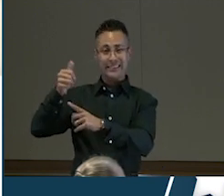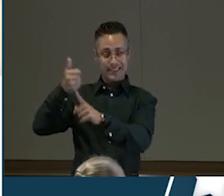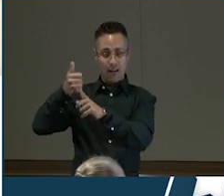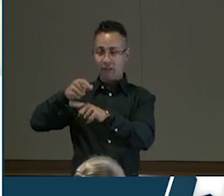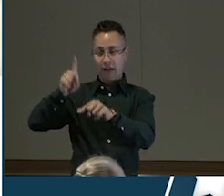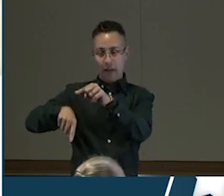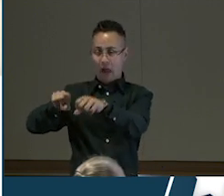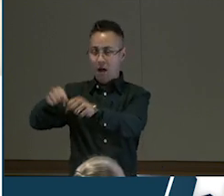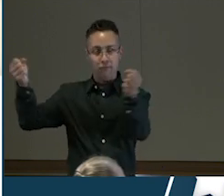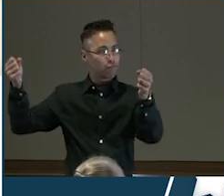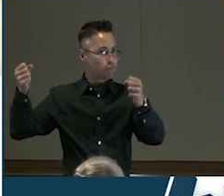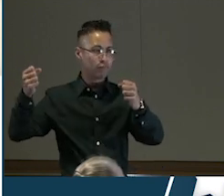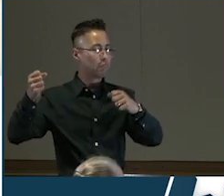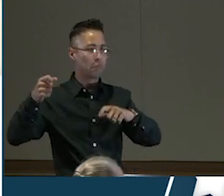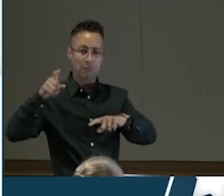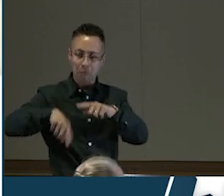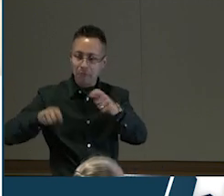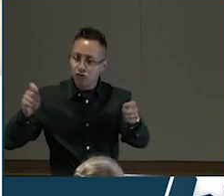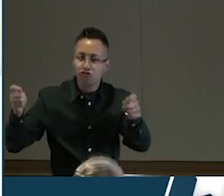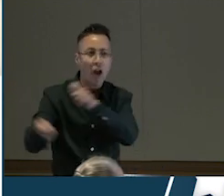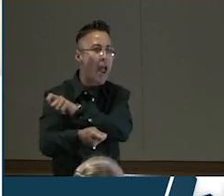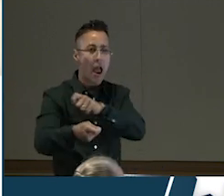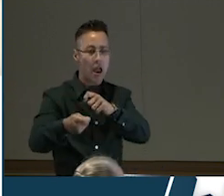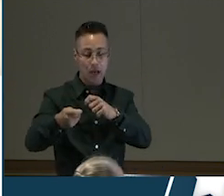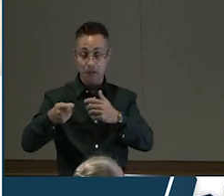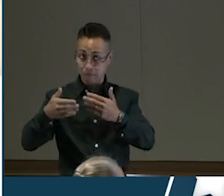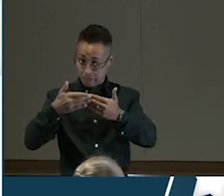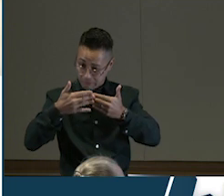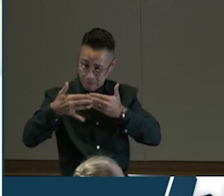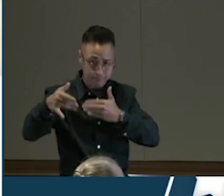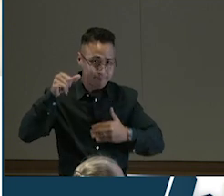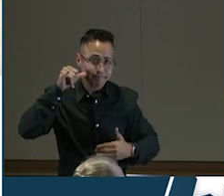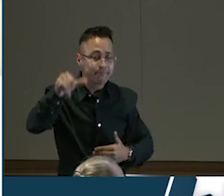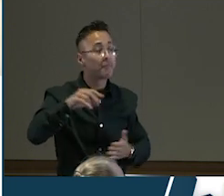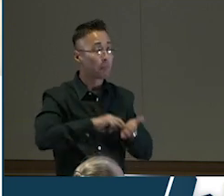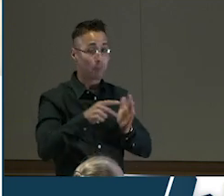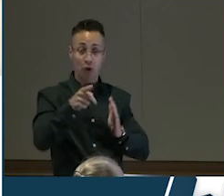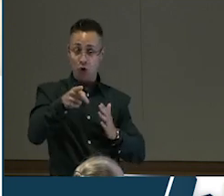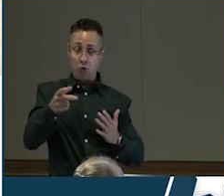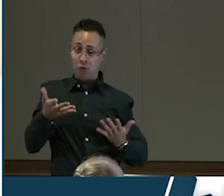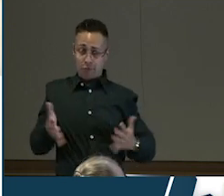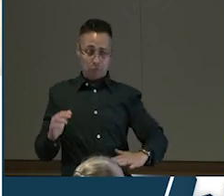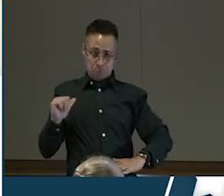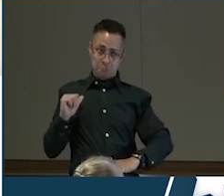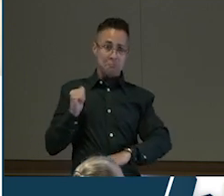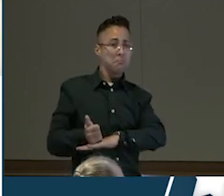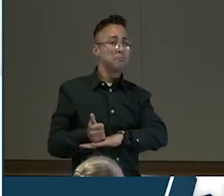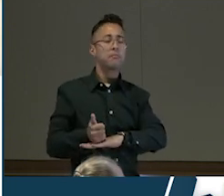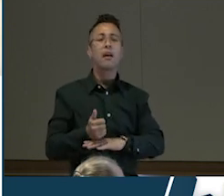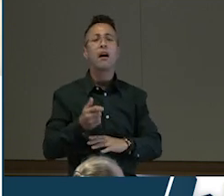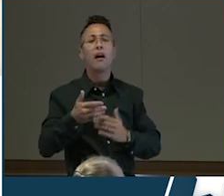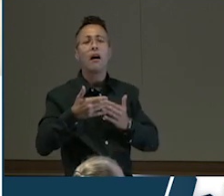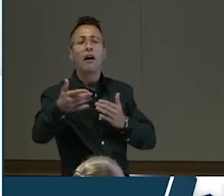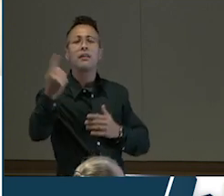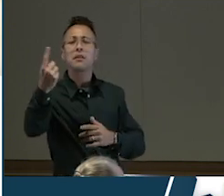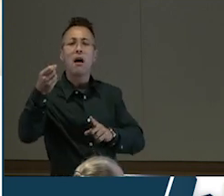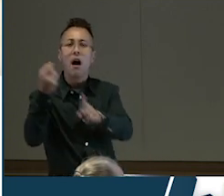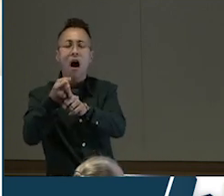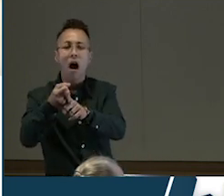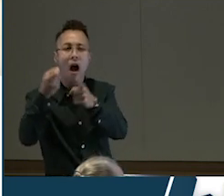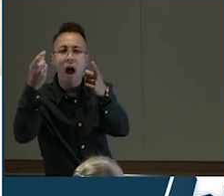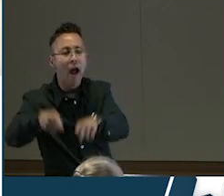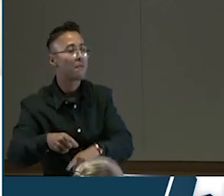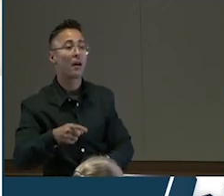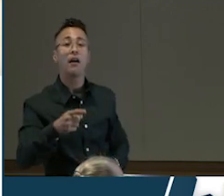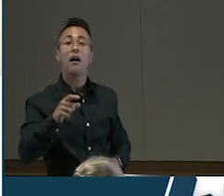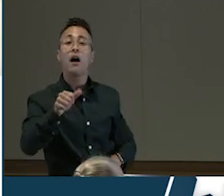a trust that is unchangeable, meaning when you set that language in place and something happens to you, no one can come in and